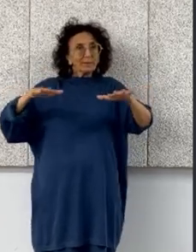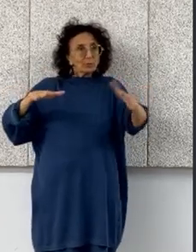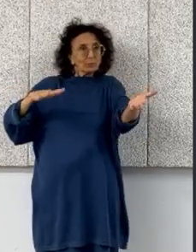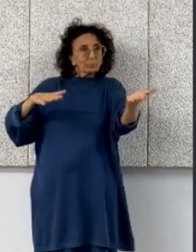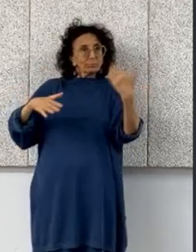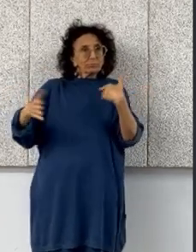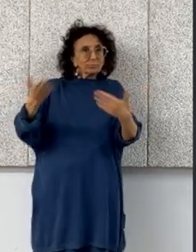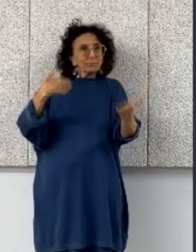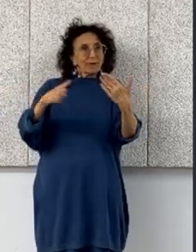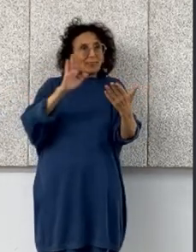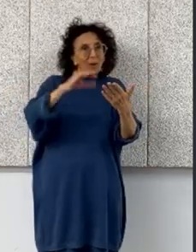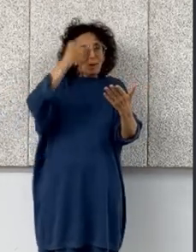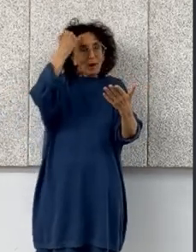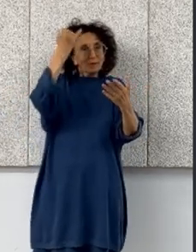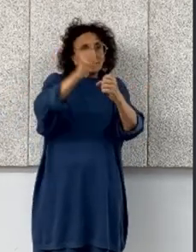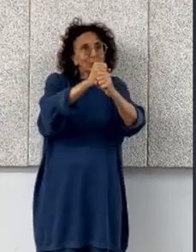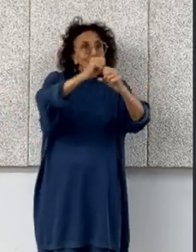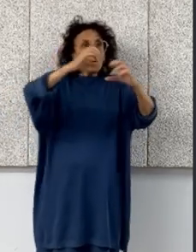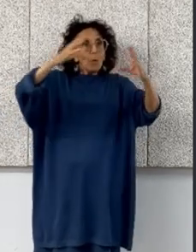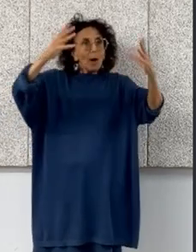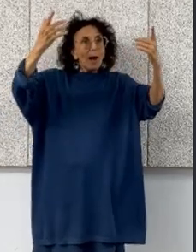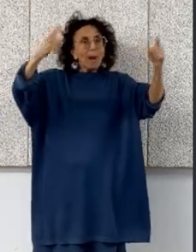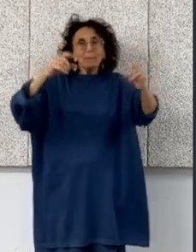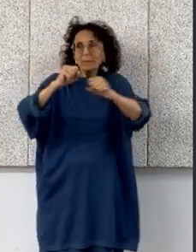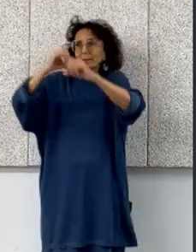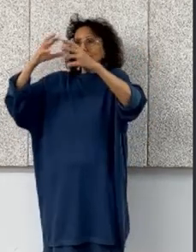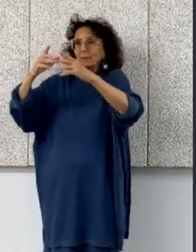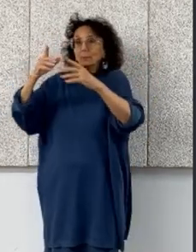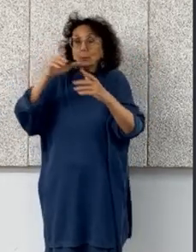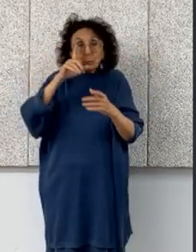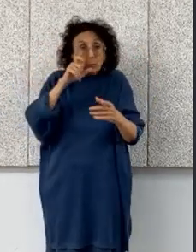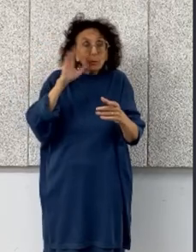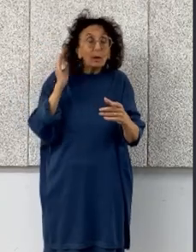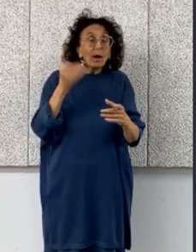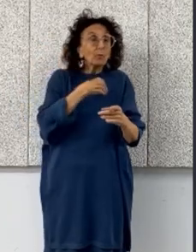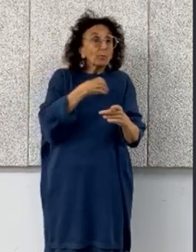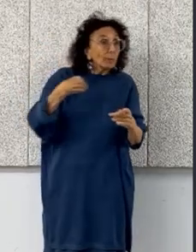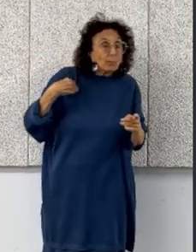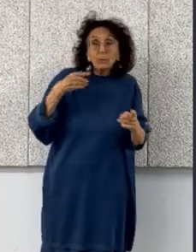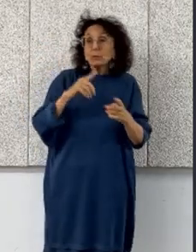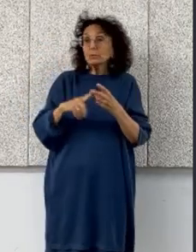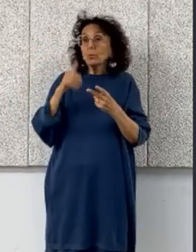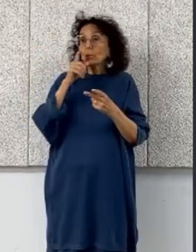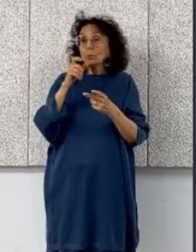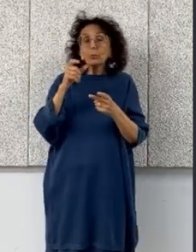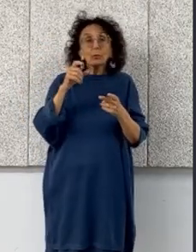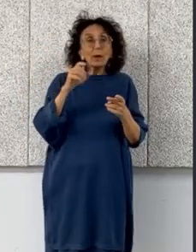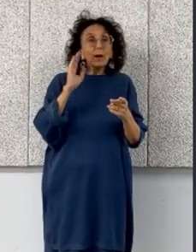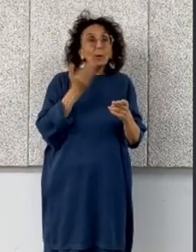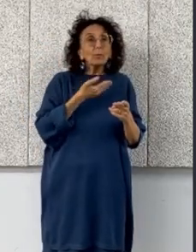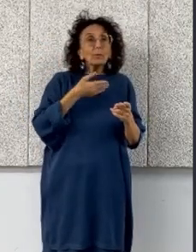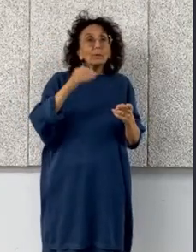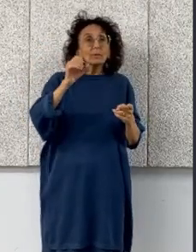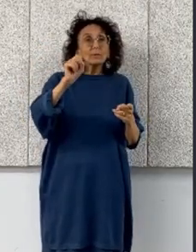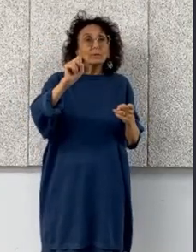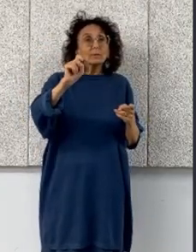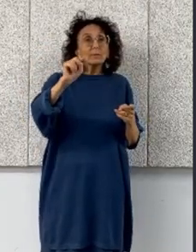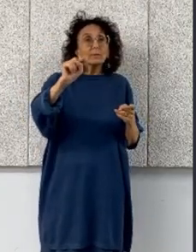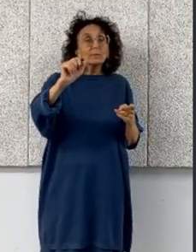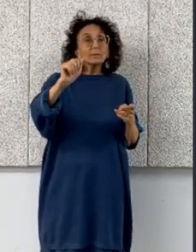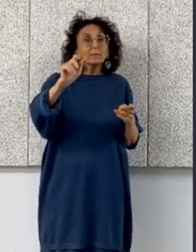ideas to come to fruition, whether that's our members, other stakeholders, absolutely the staff at Art New